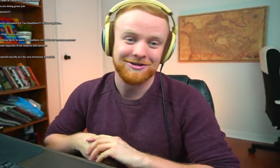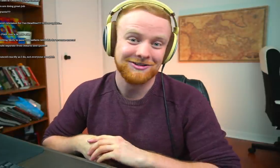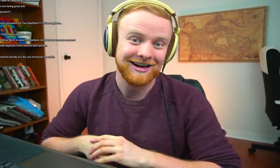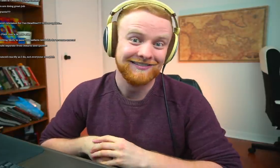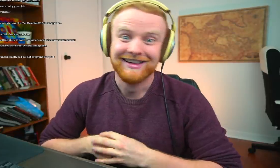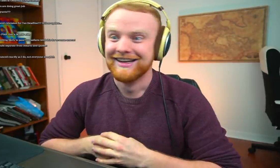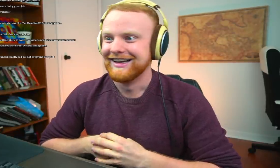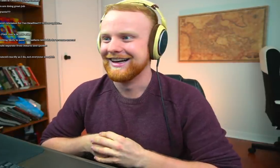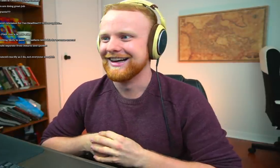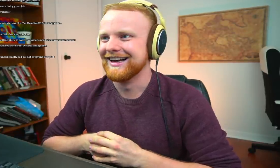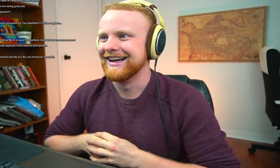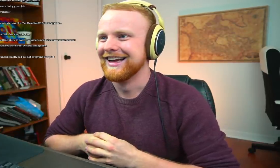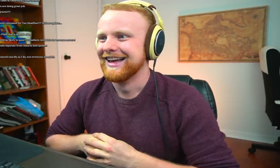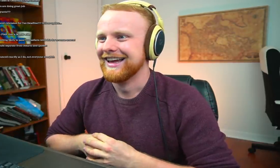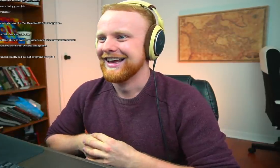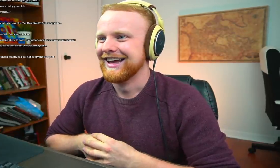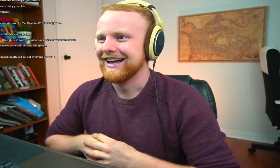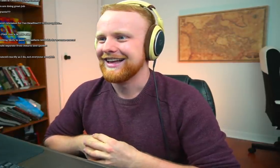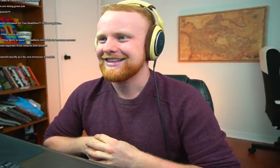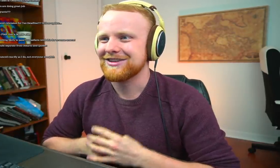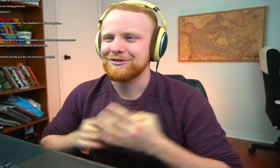Hiring Program.